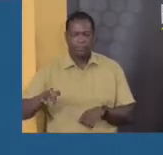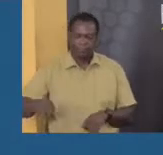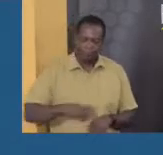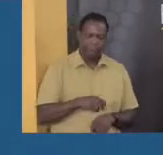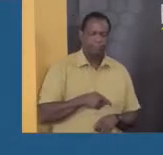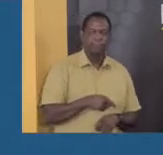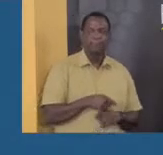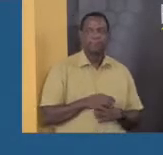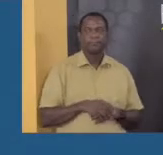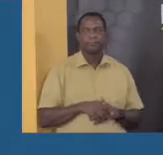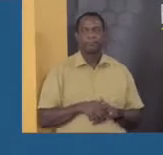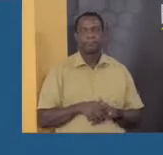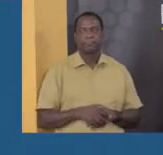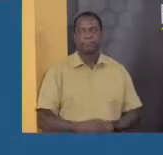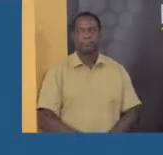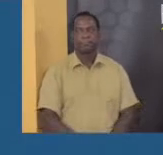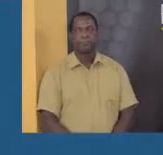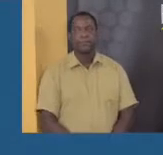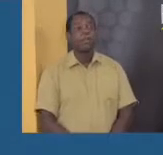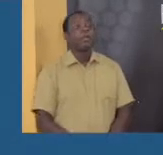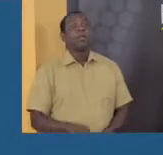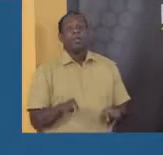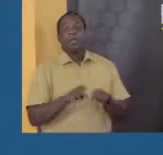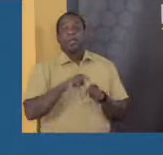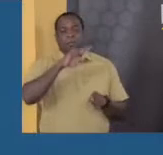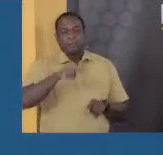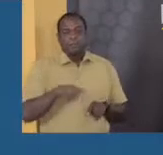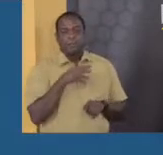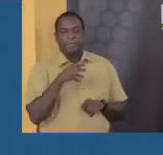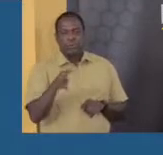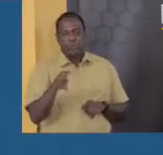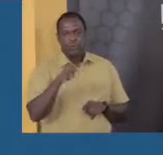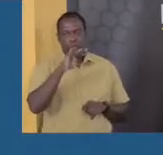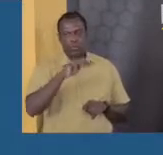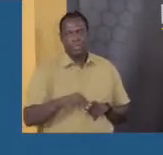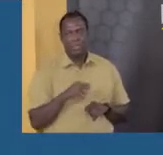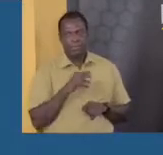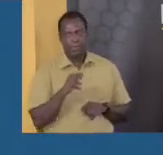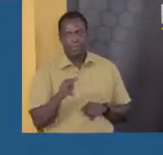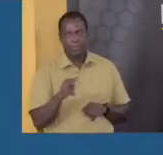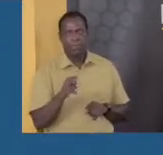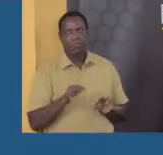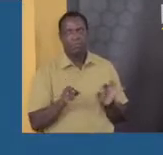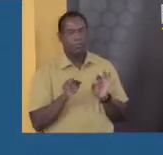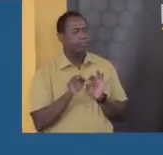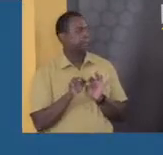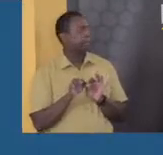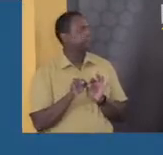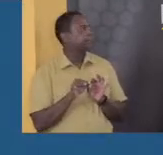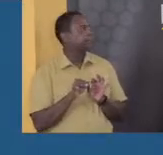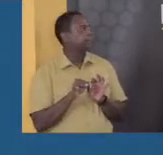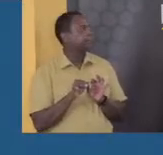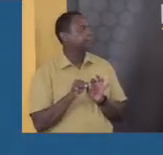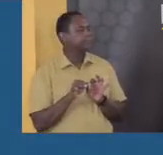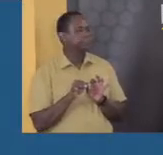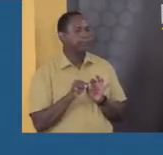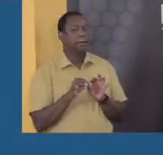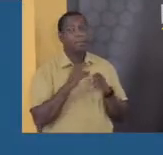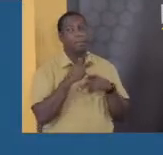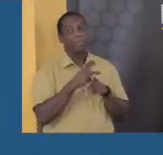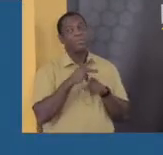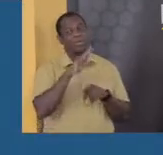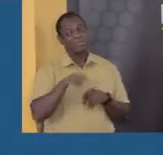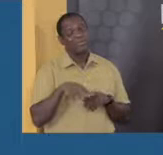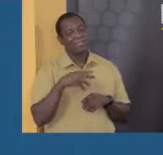There has to be a schedule. Now, we have another time, we have another problem